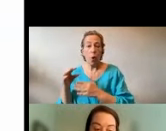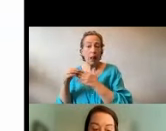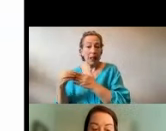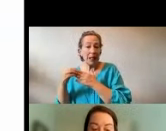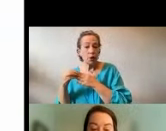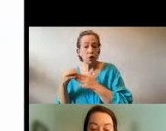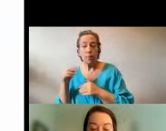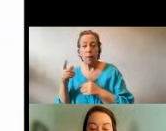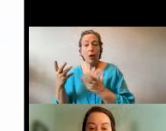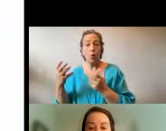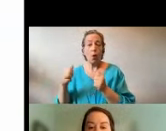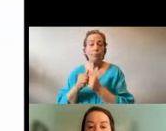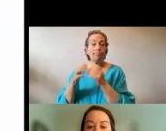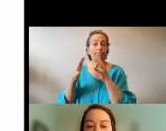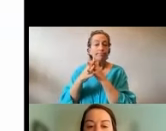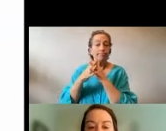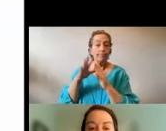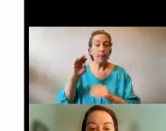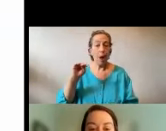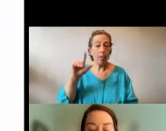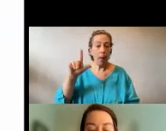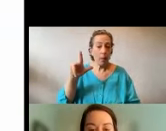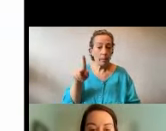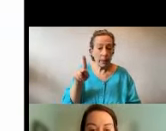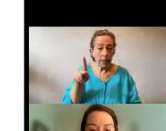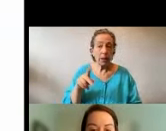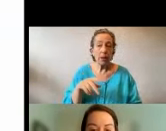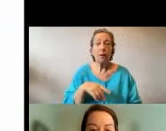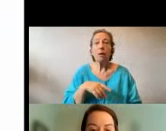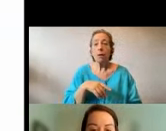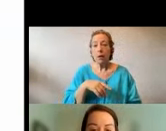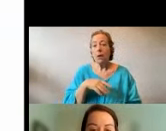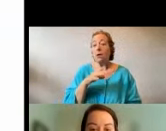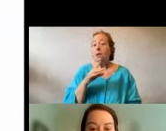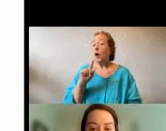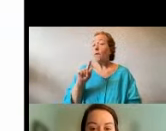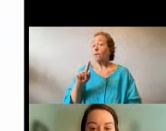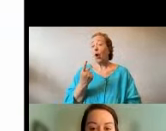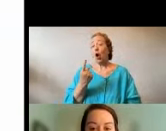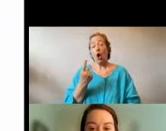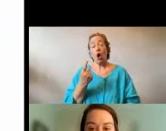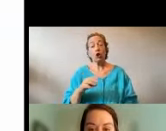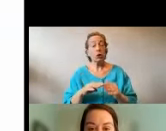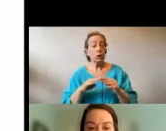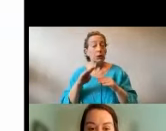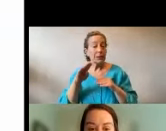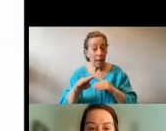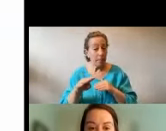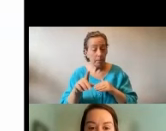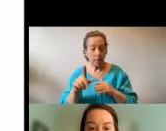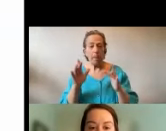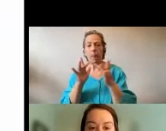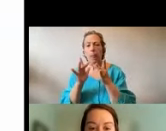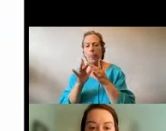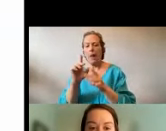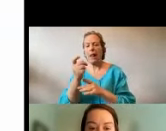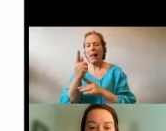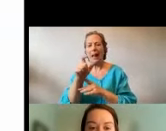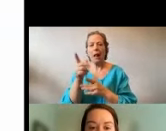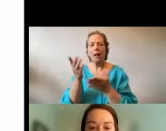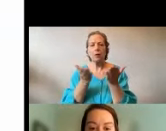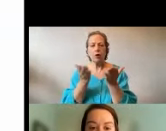starting a medical legal partnership, one of the first things I would recommend that you do is reach out to the legal services